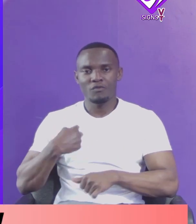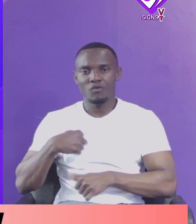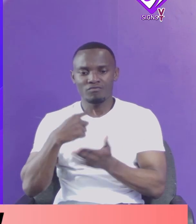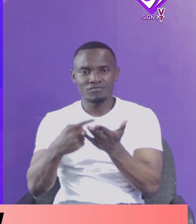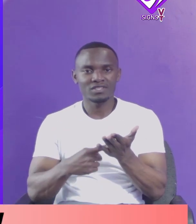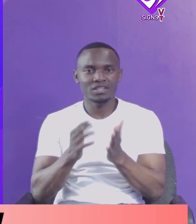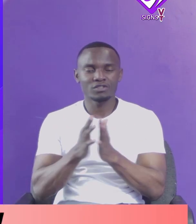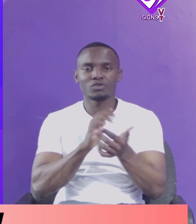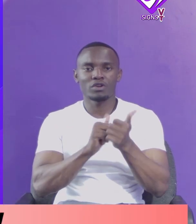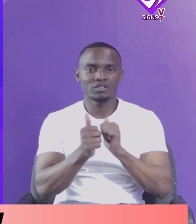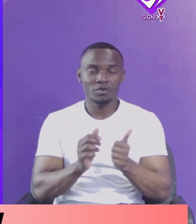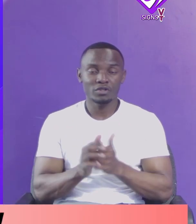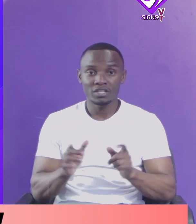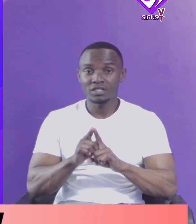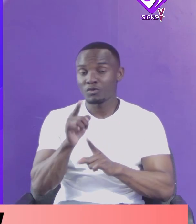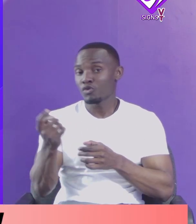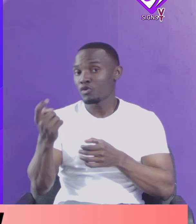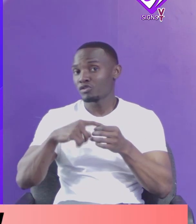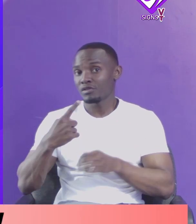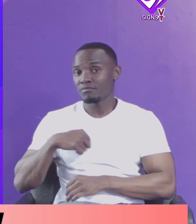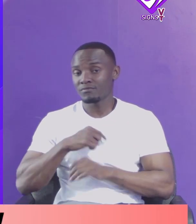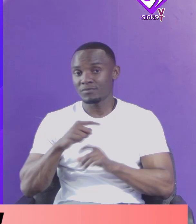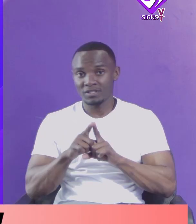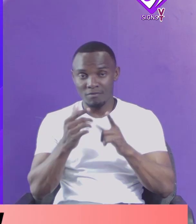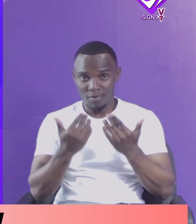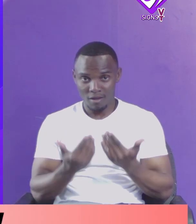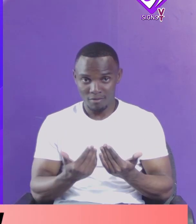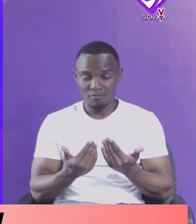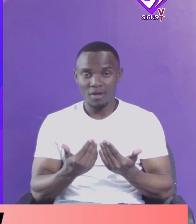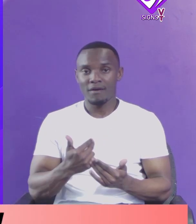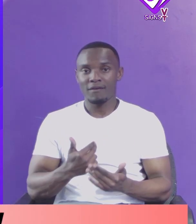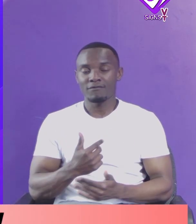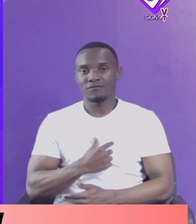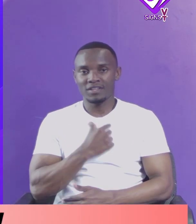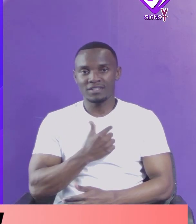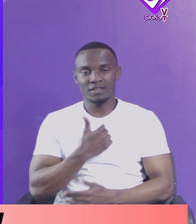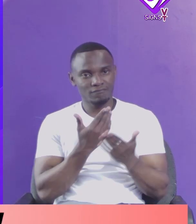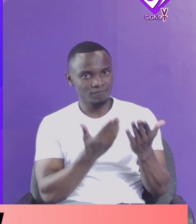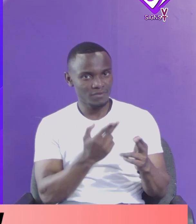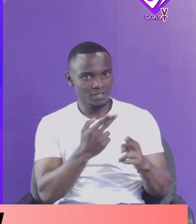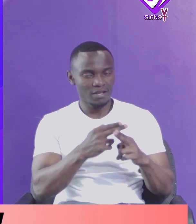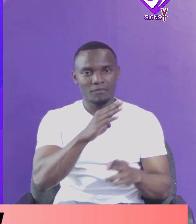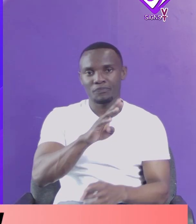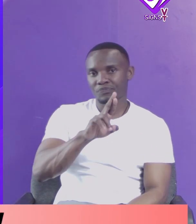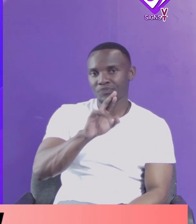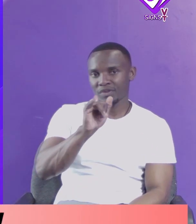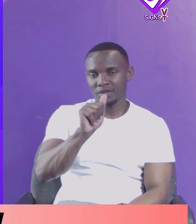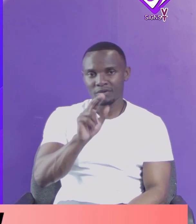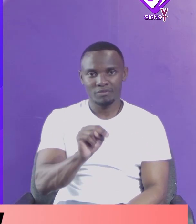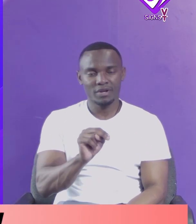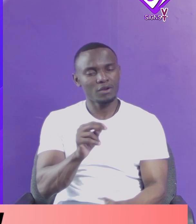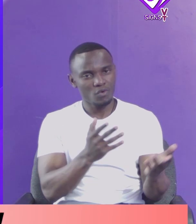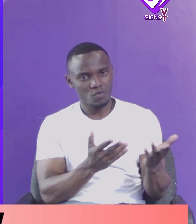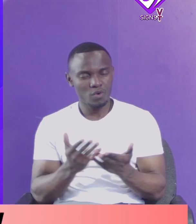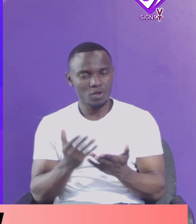in this 2 p.m. this Saturday, and I have a guest with me. His name is Brian Agina. Karibu sana. Wonderful. It's good to